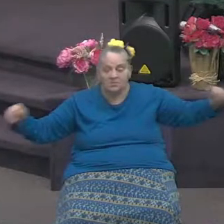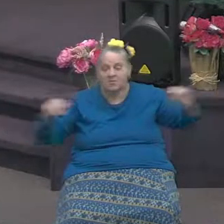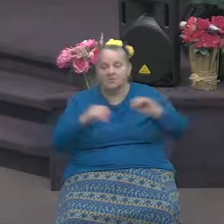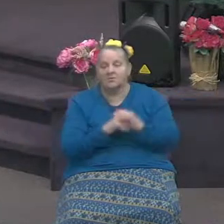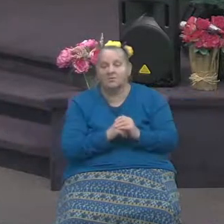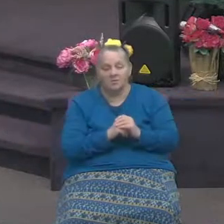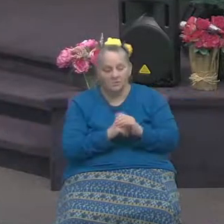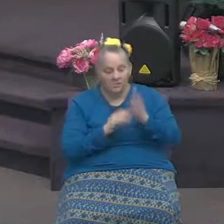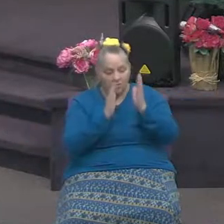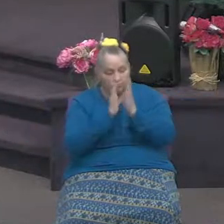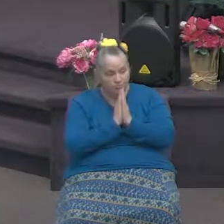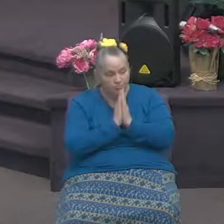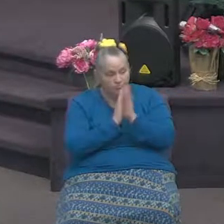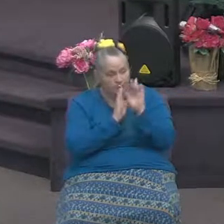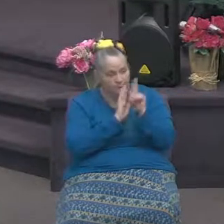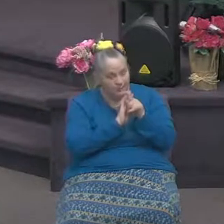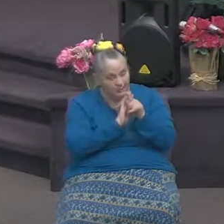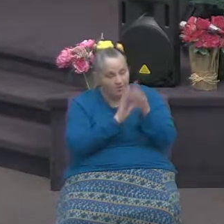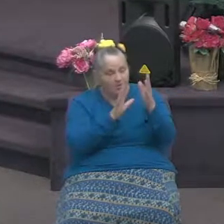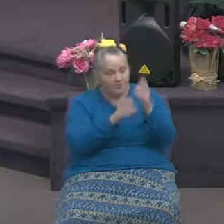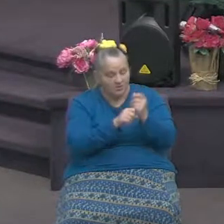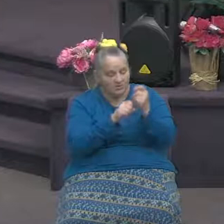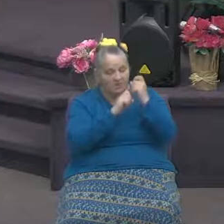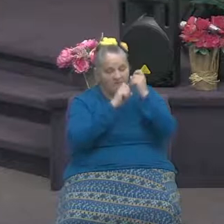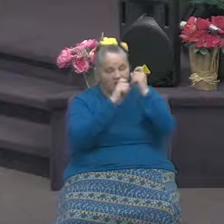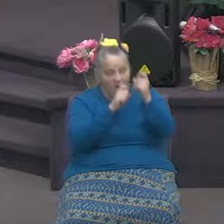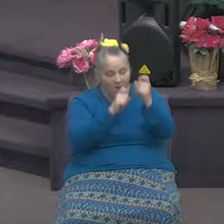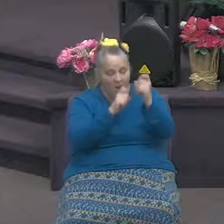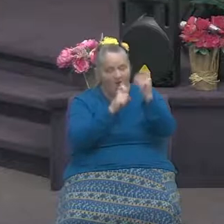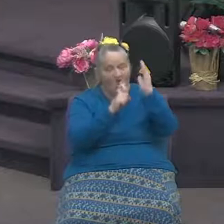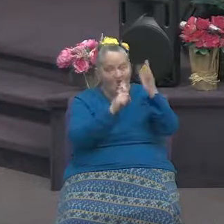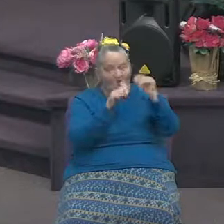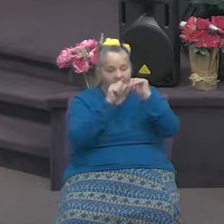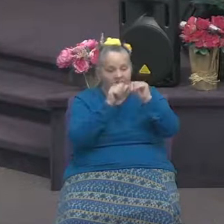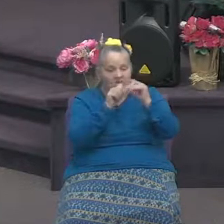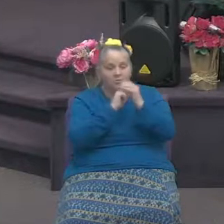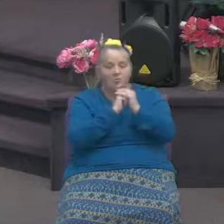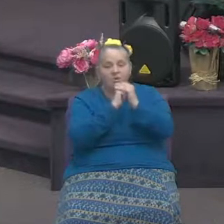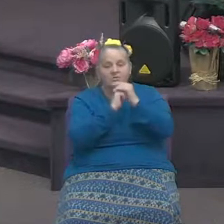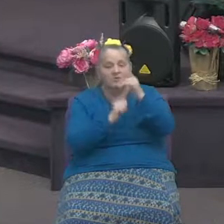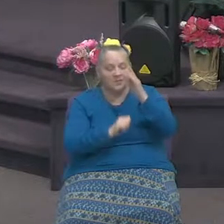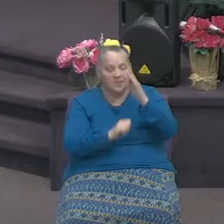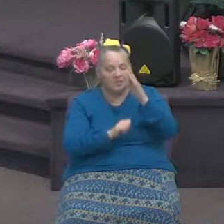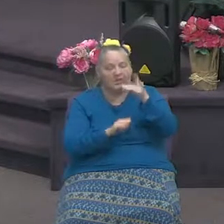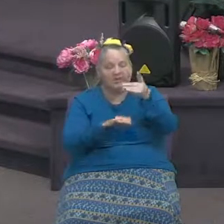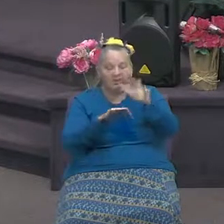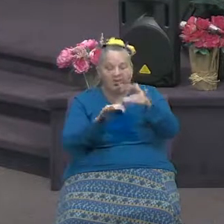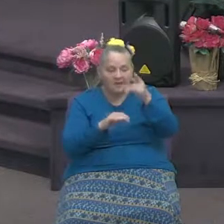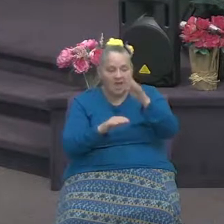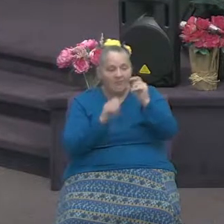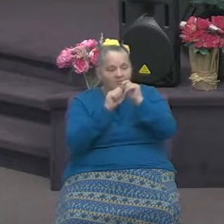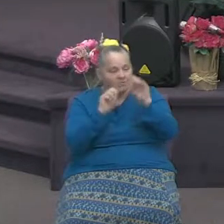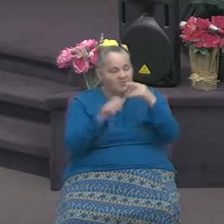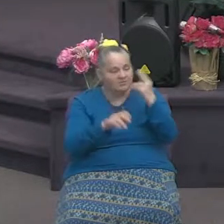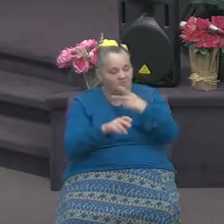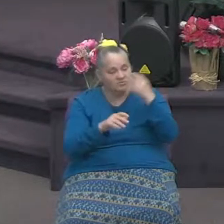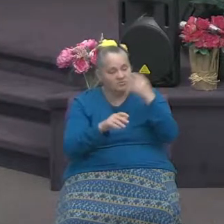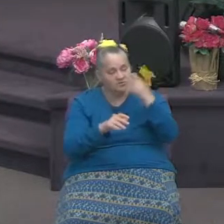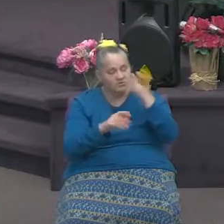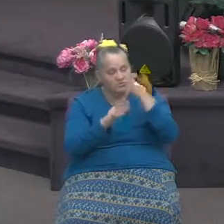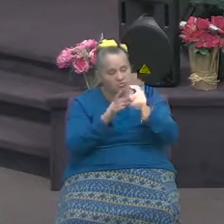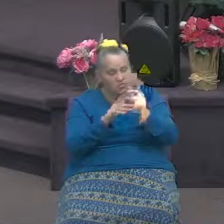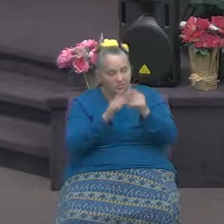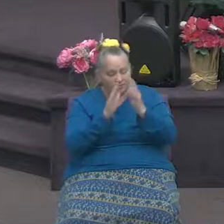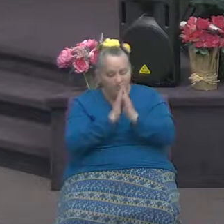edges here. We're going to pray in just a moment. We're going to receive the offering, and we're going to continue to worship as we do it, and then God is going to bless us through the preaching of the